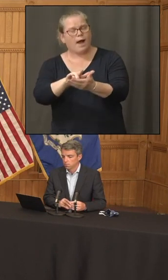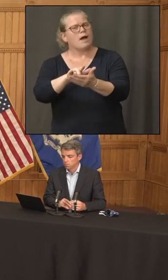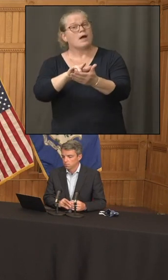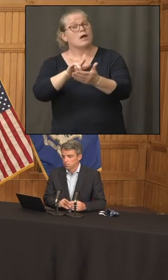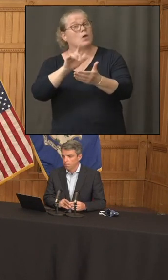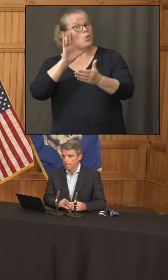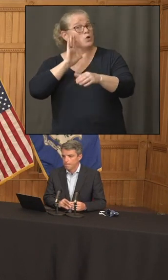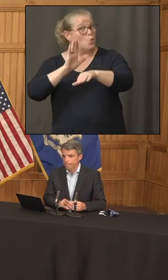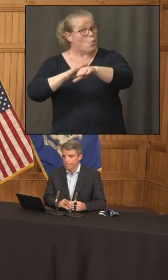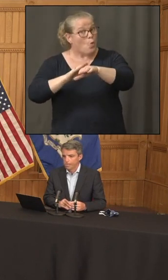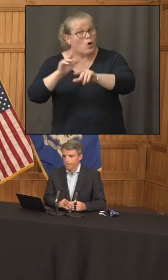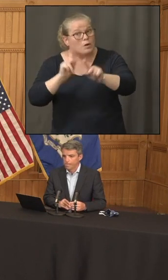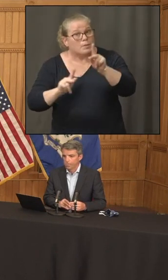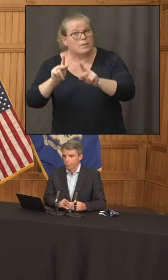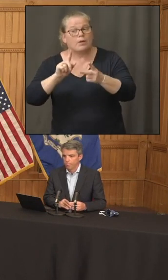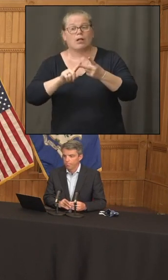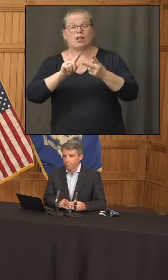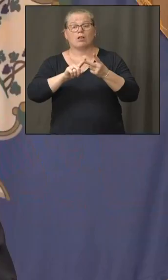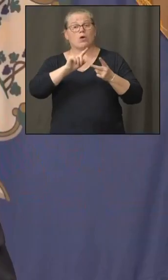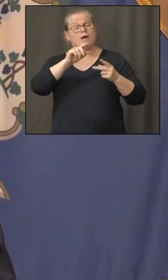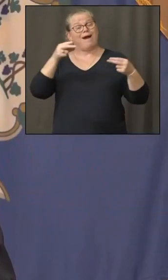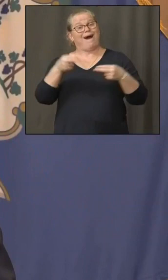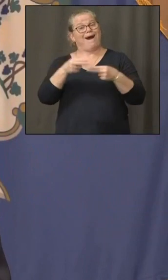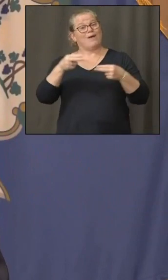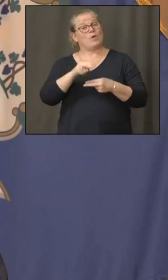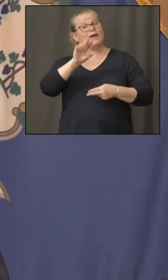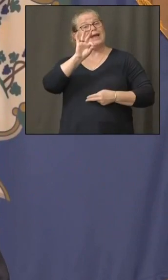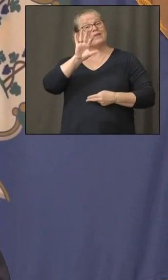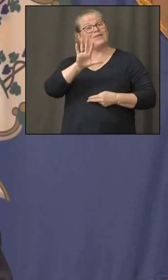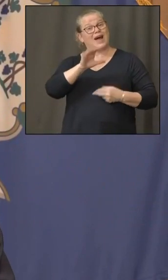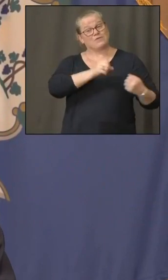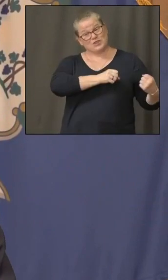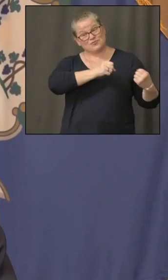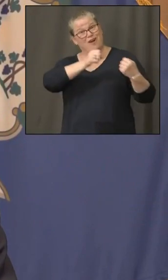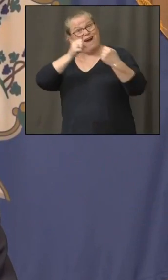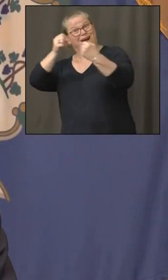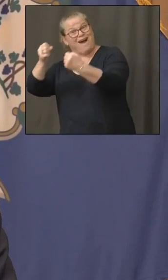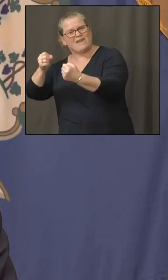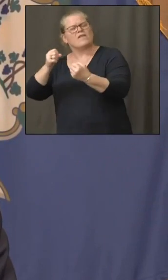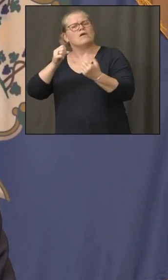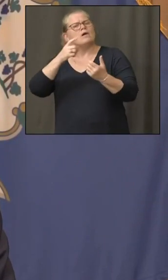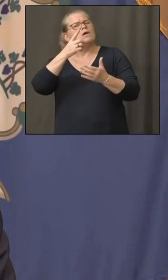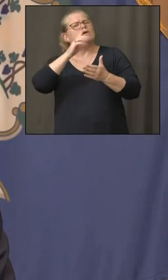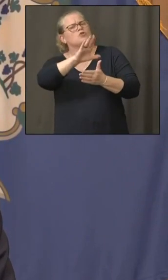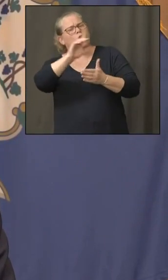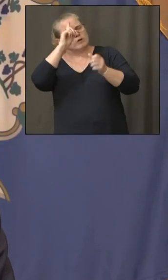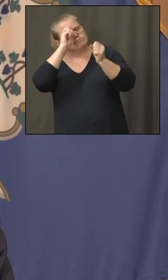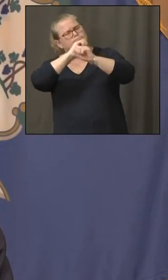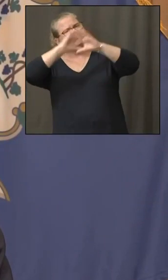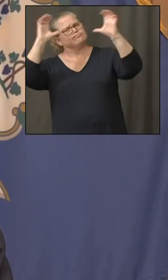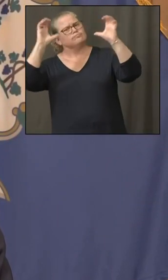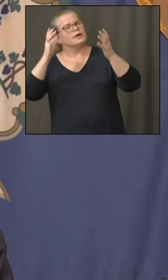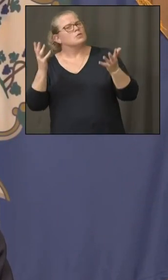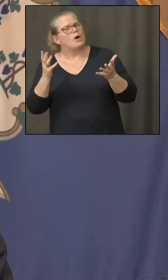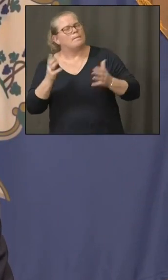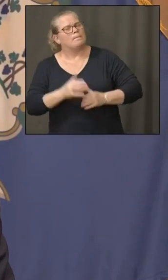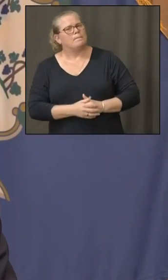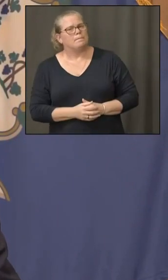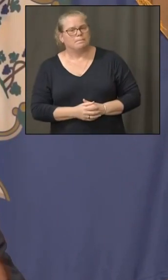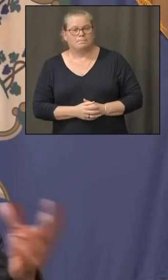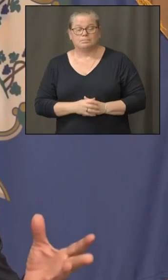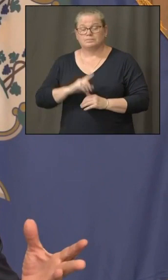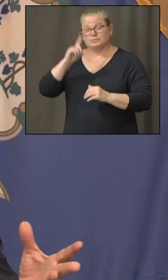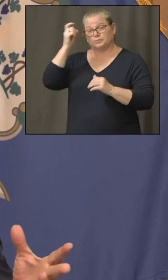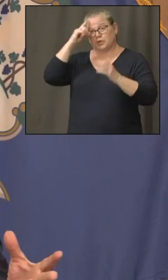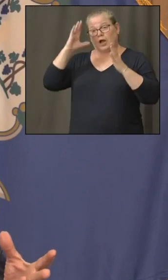envisioning? I'm envisioning the fact that most folks come in from Newark, Kennedy, LaGuardia,